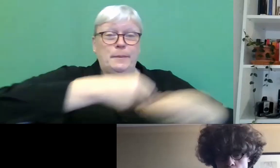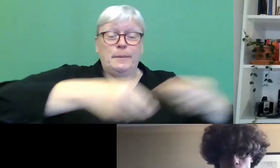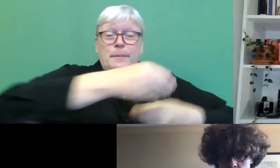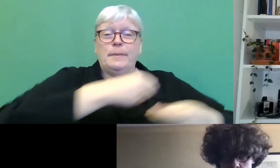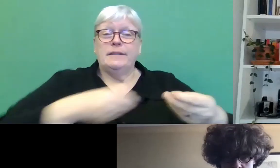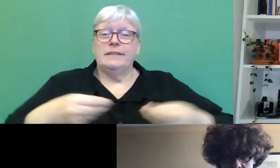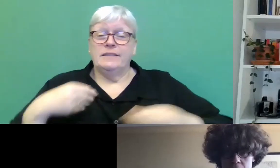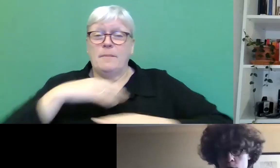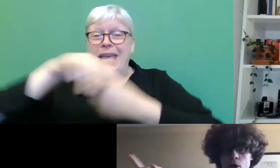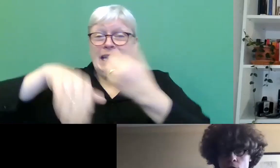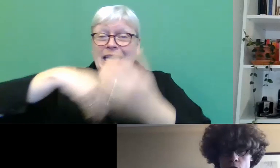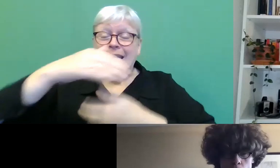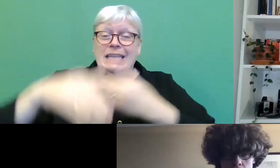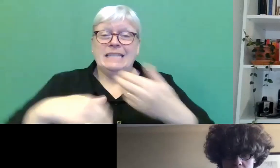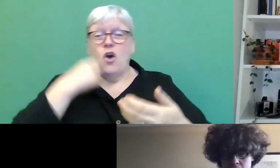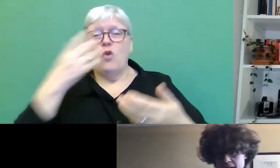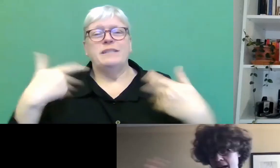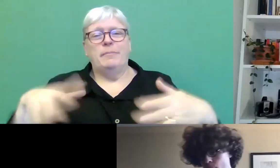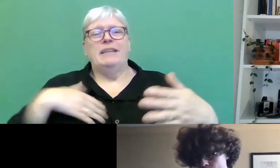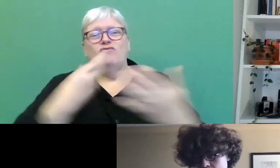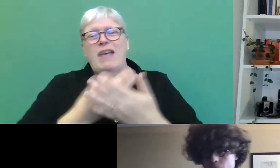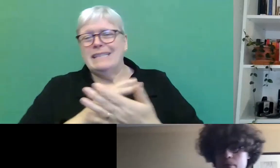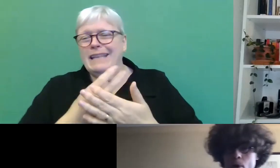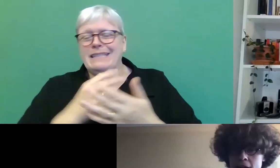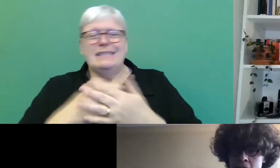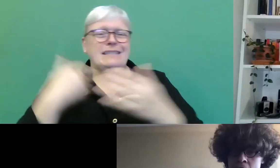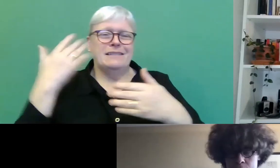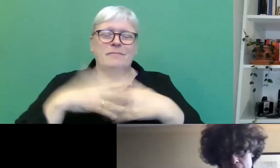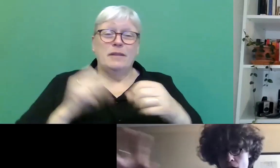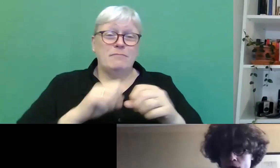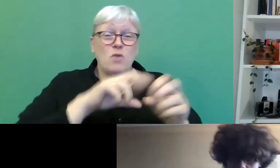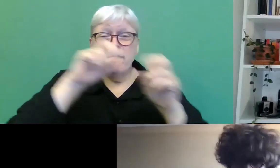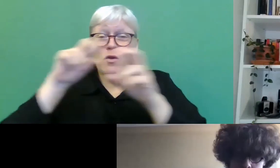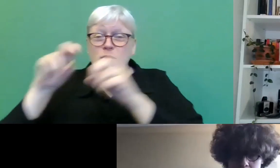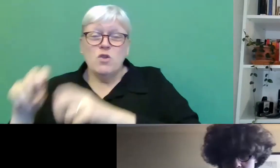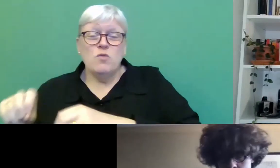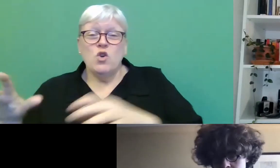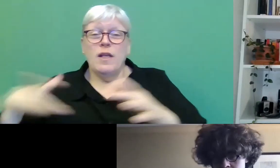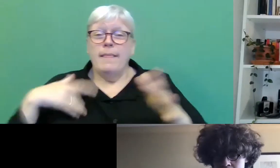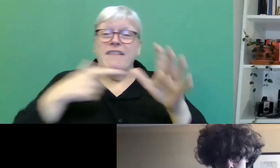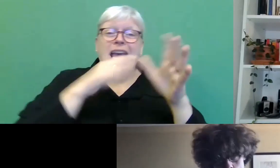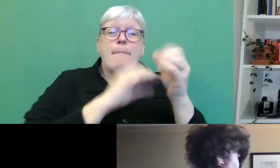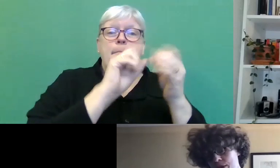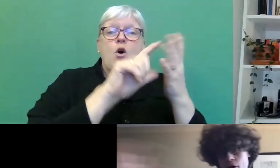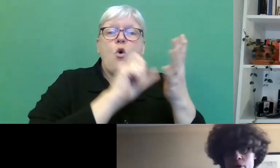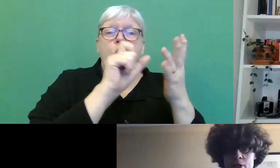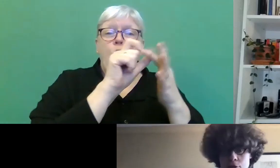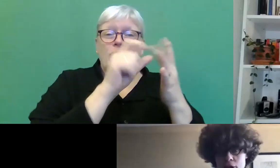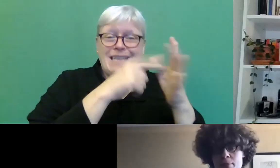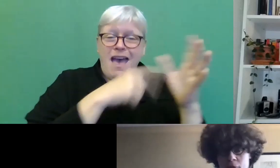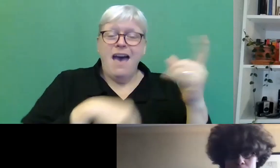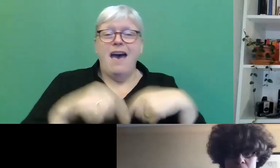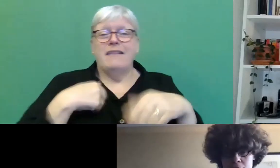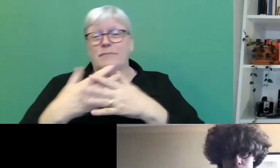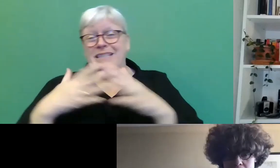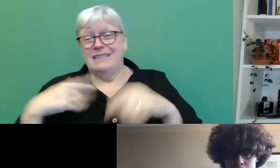moved all over the UK. I've moved all over the world. I lived in Cambodia at one point, spent a lot of time out in Asia. Obviously on this, you find